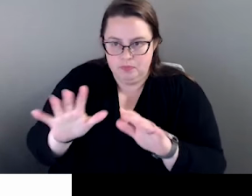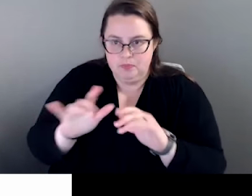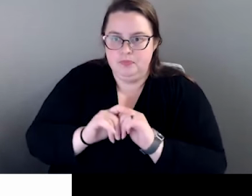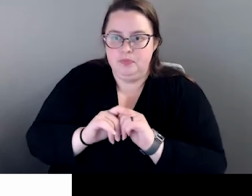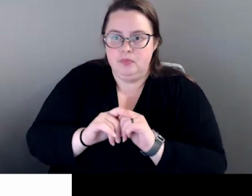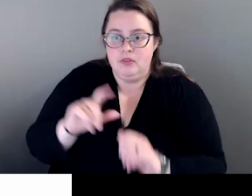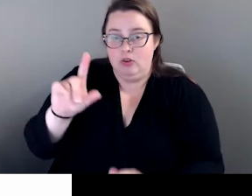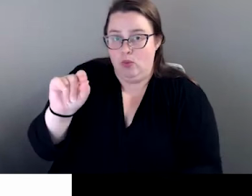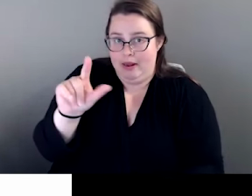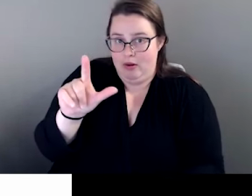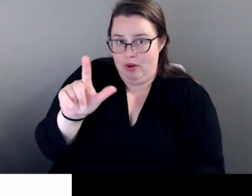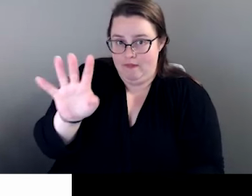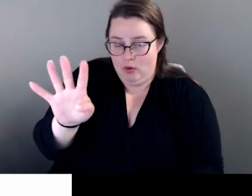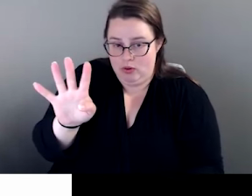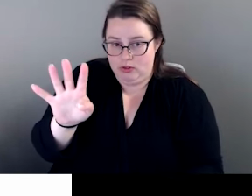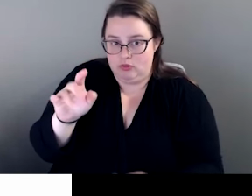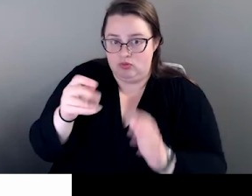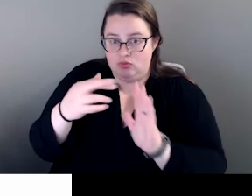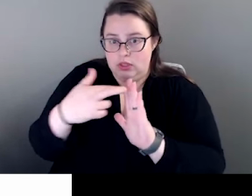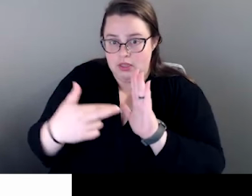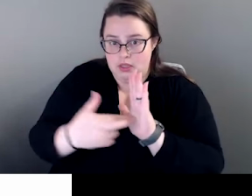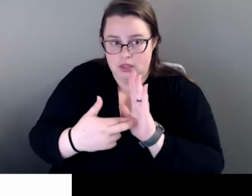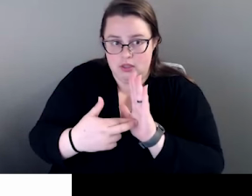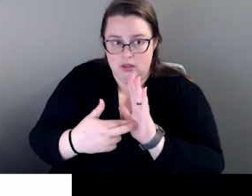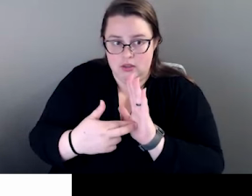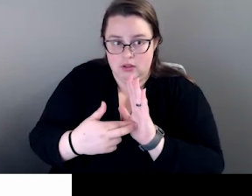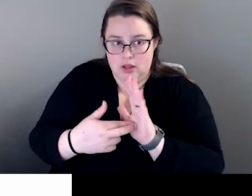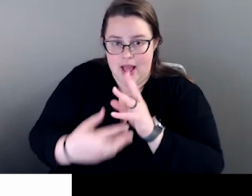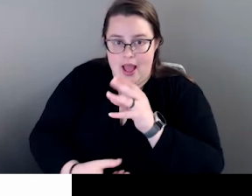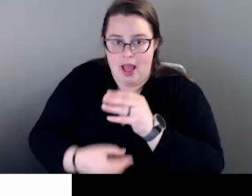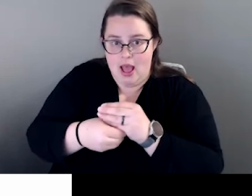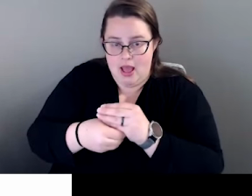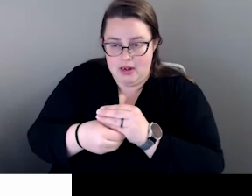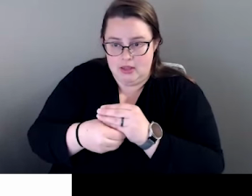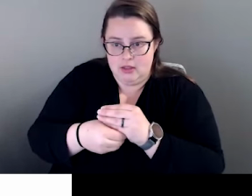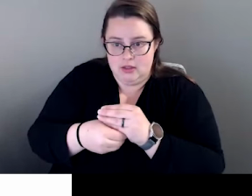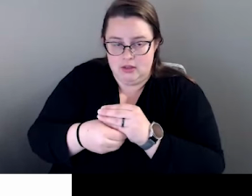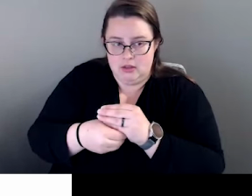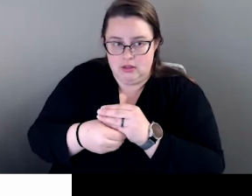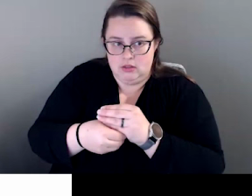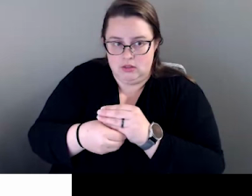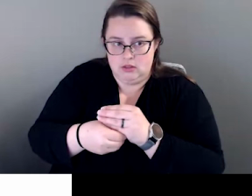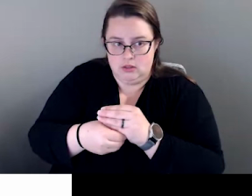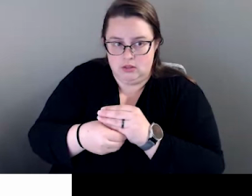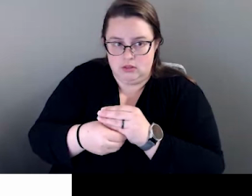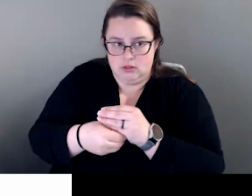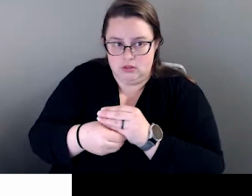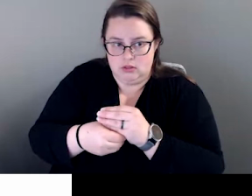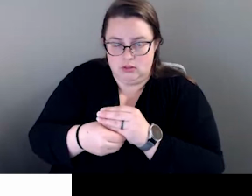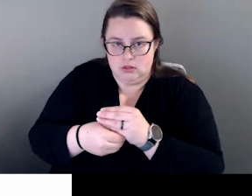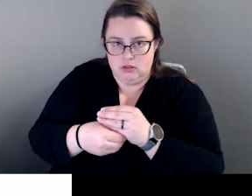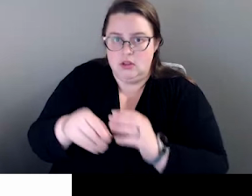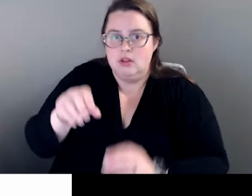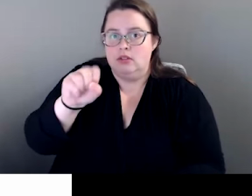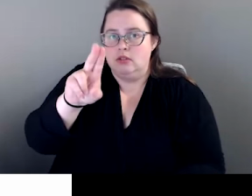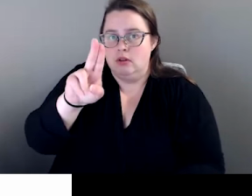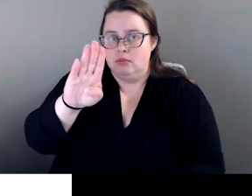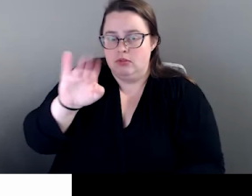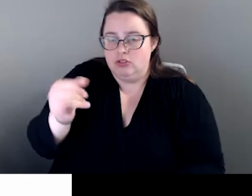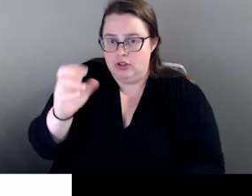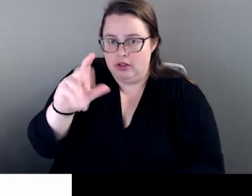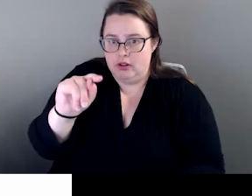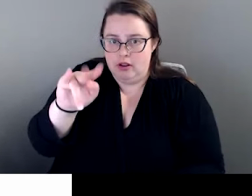2024 regulations, they do add subjective and offensive. Oh, and I'm sorry, it's subjective and objective. So you'll have to meet